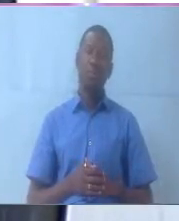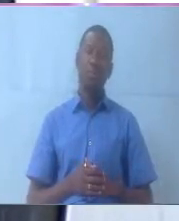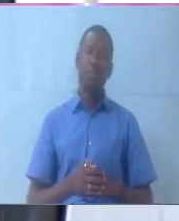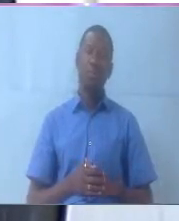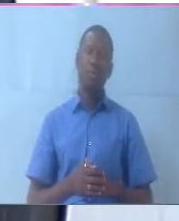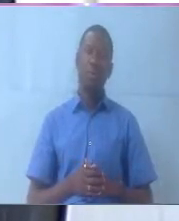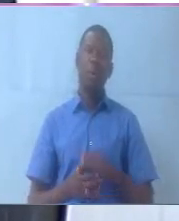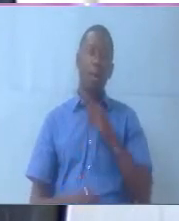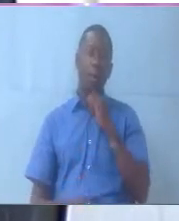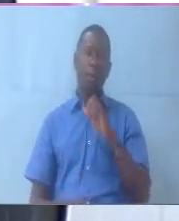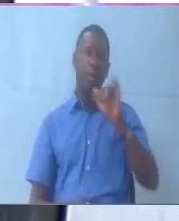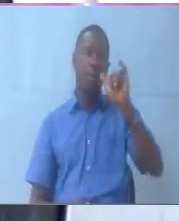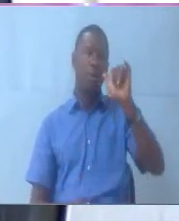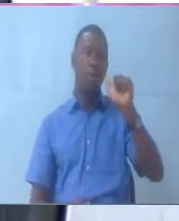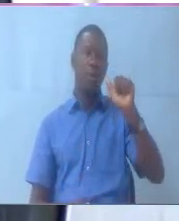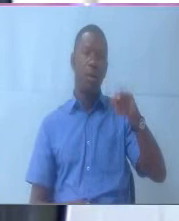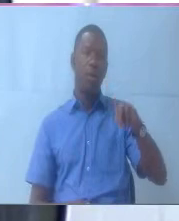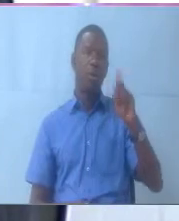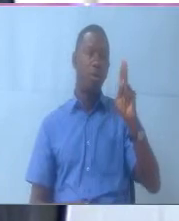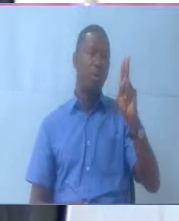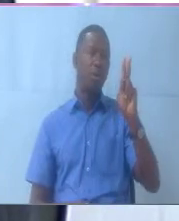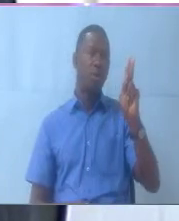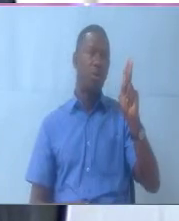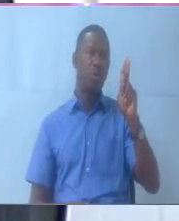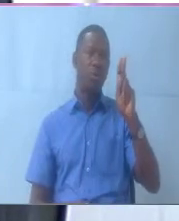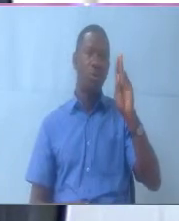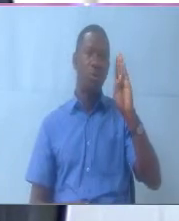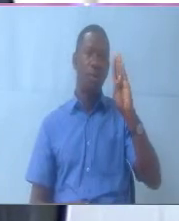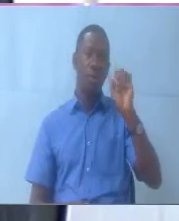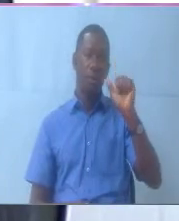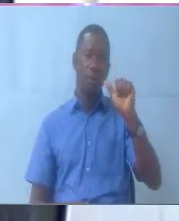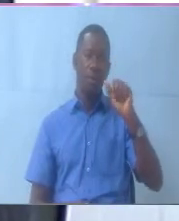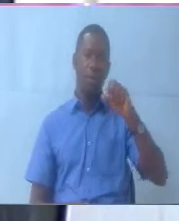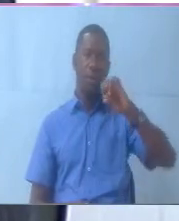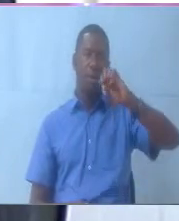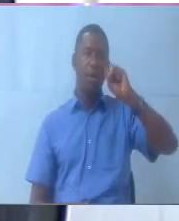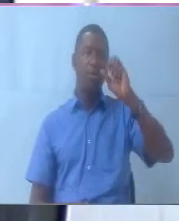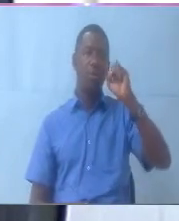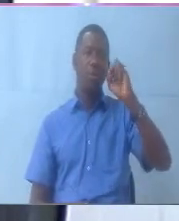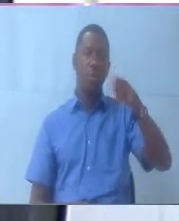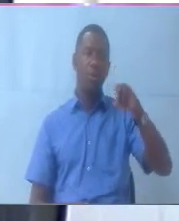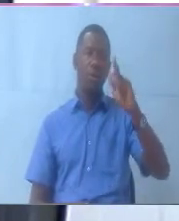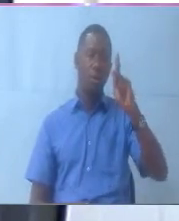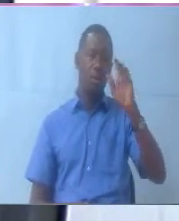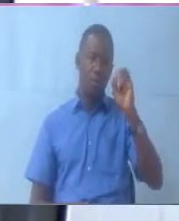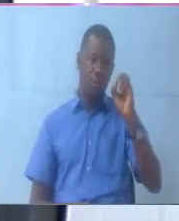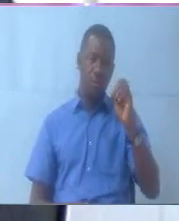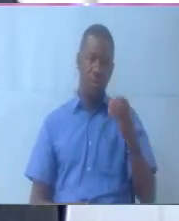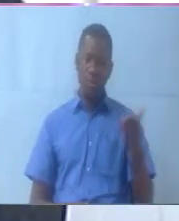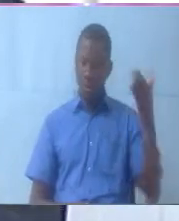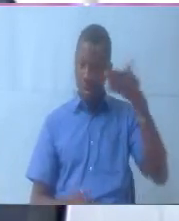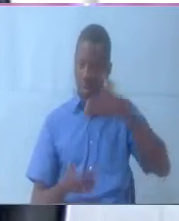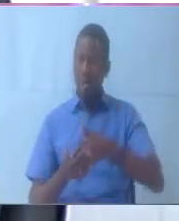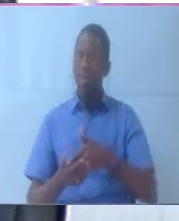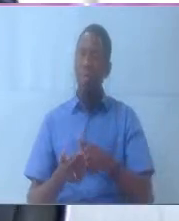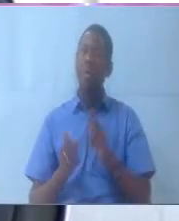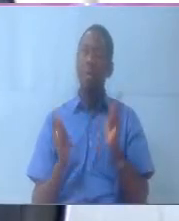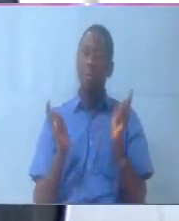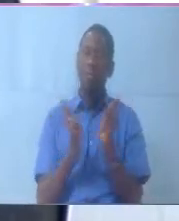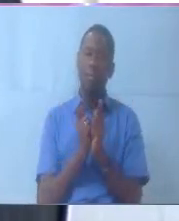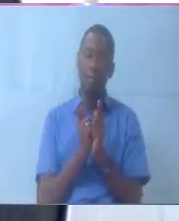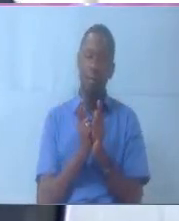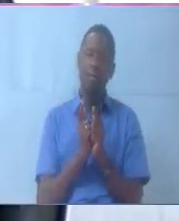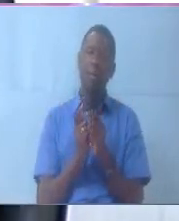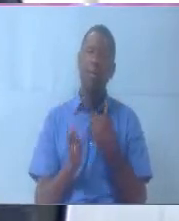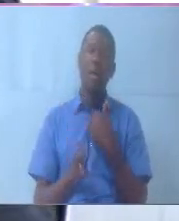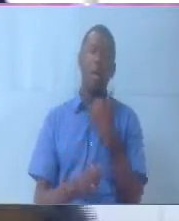Yankuba Sonko, came down and met me and came down and asked me to